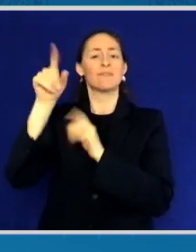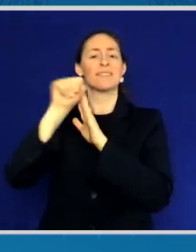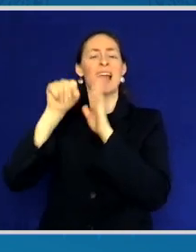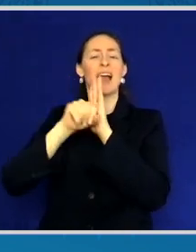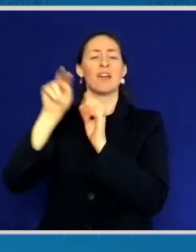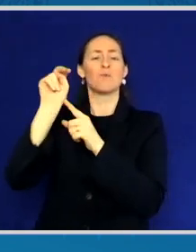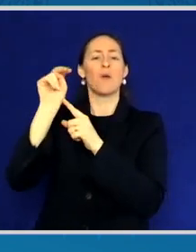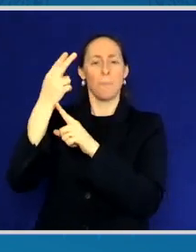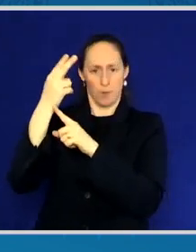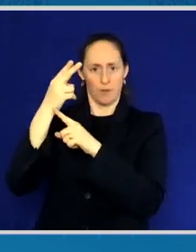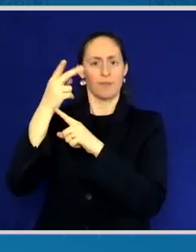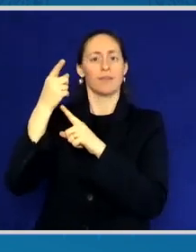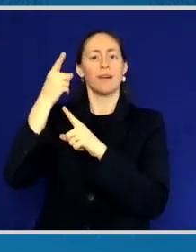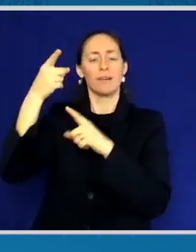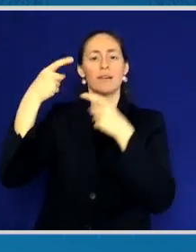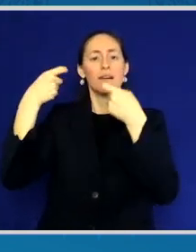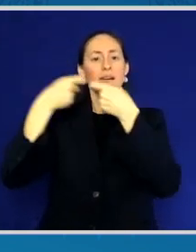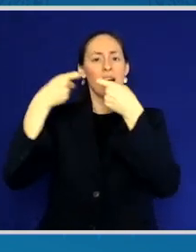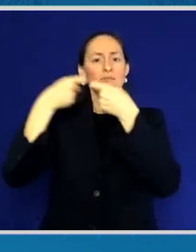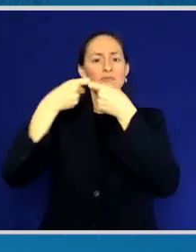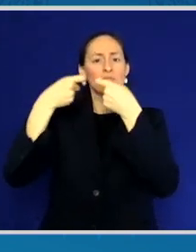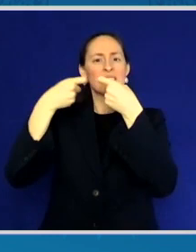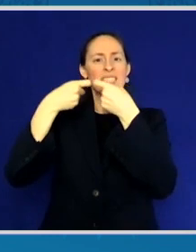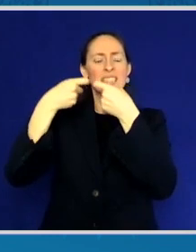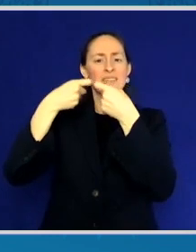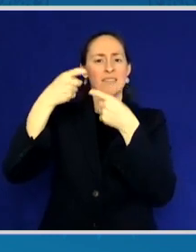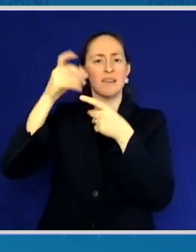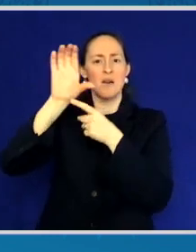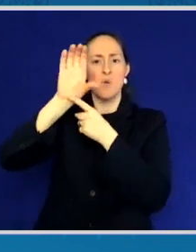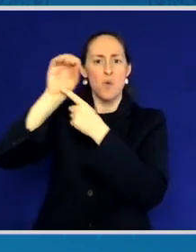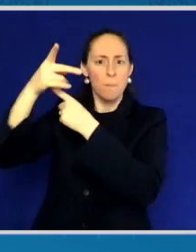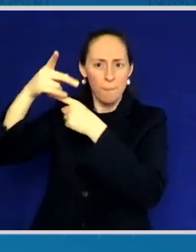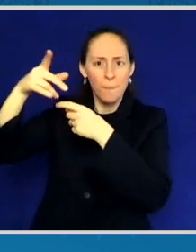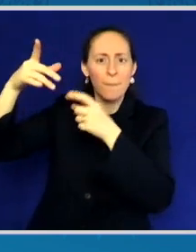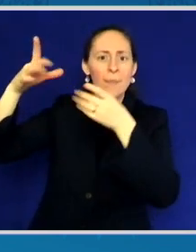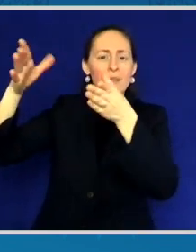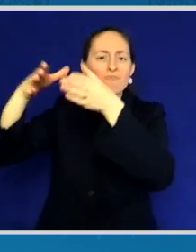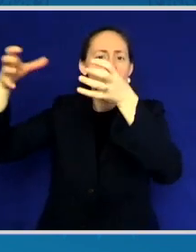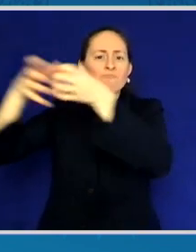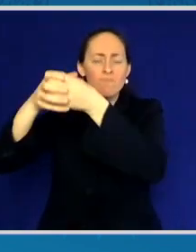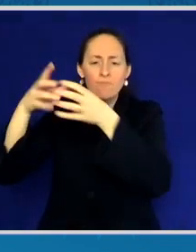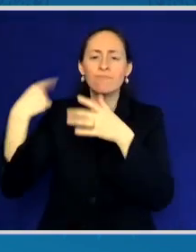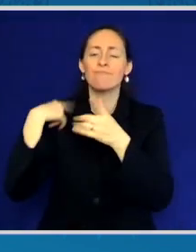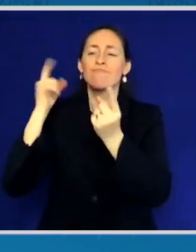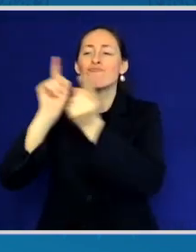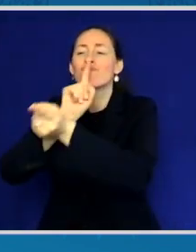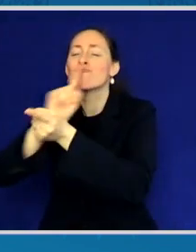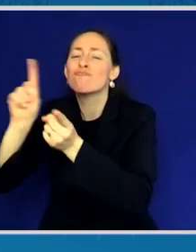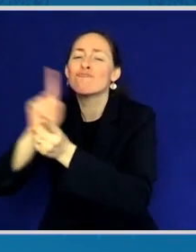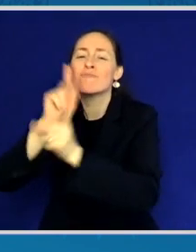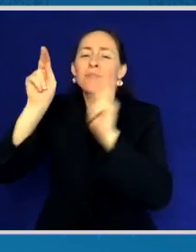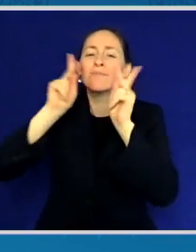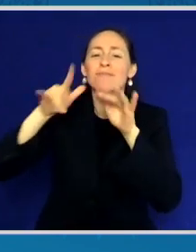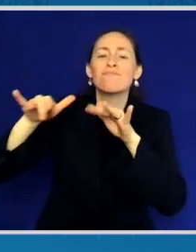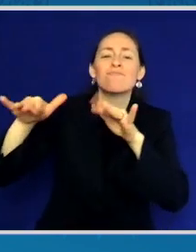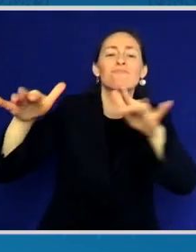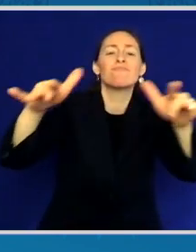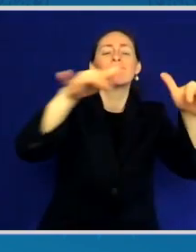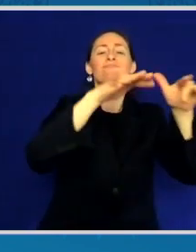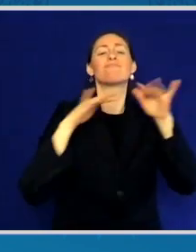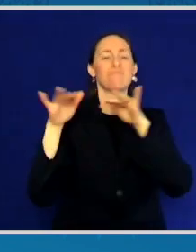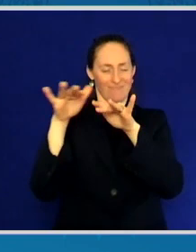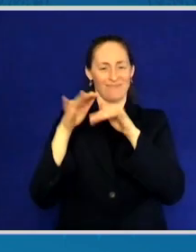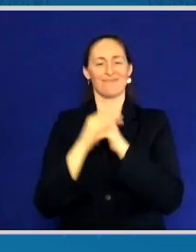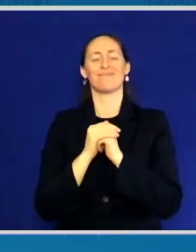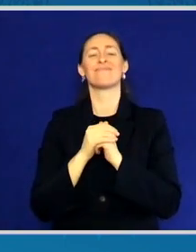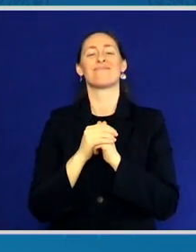Co-op, and met with some workers there who were part of a legacy of folks at